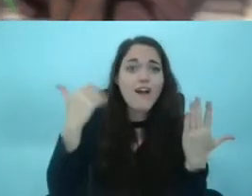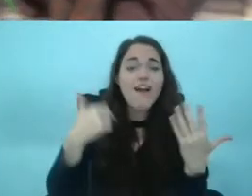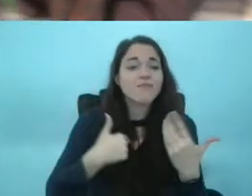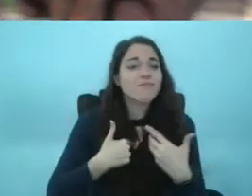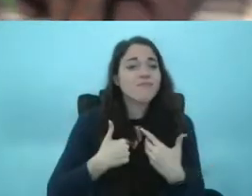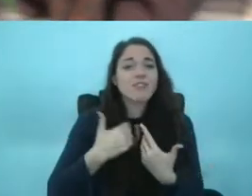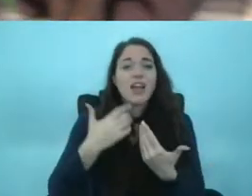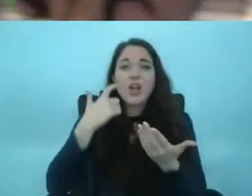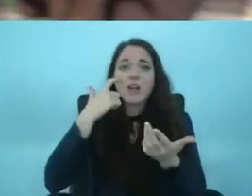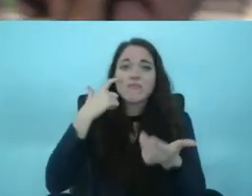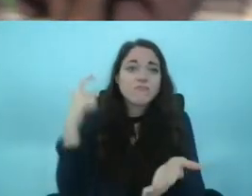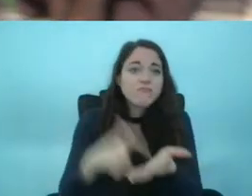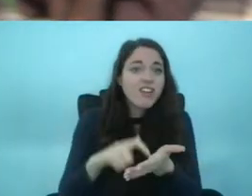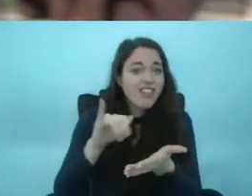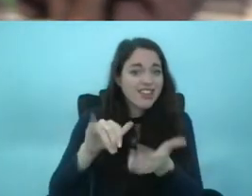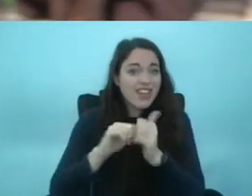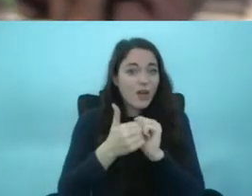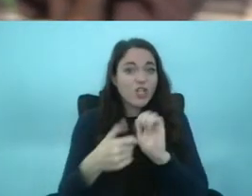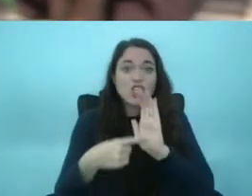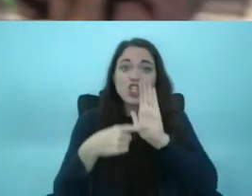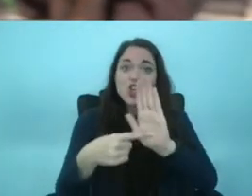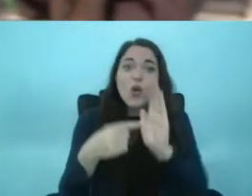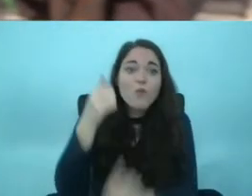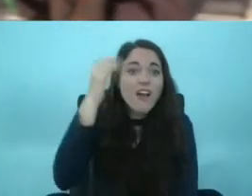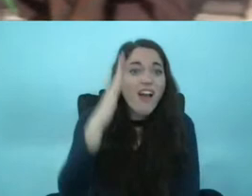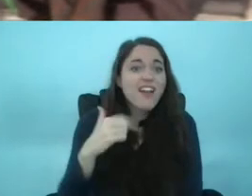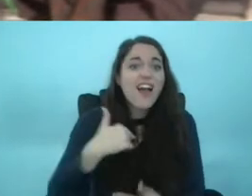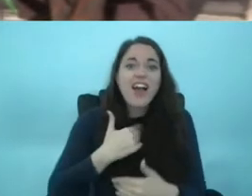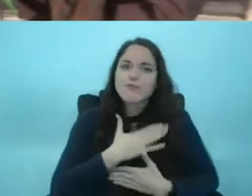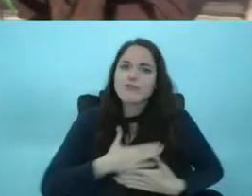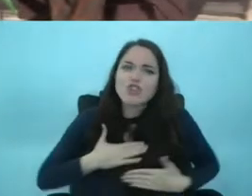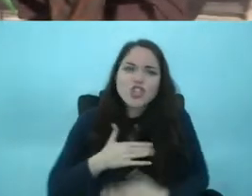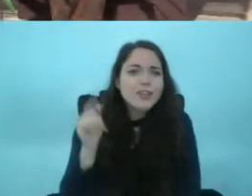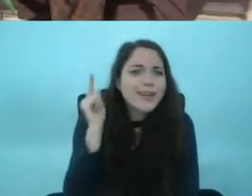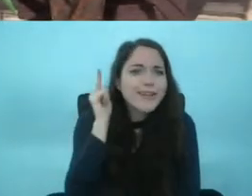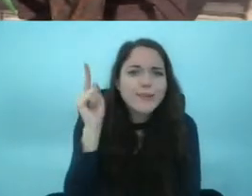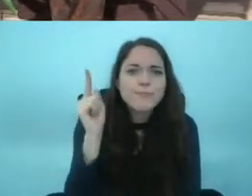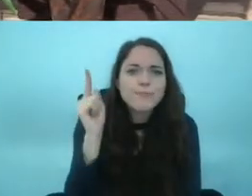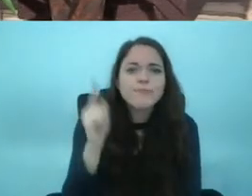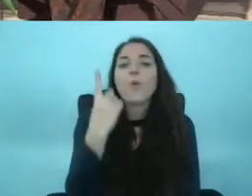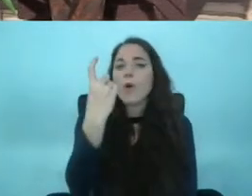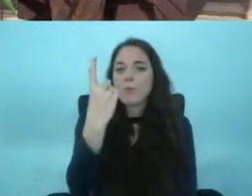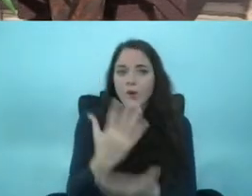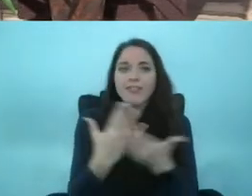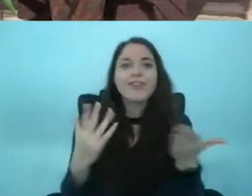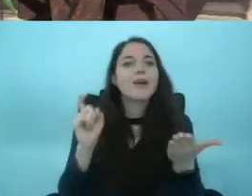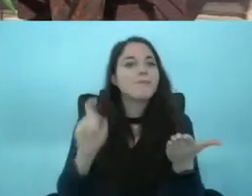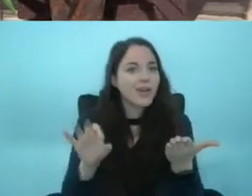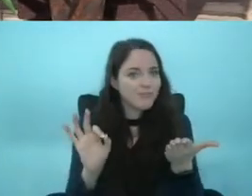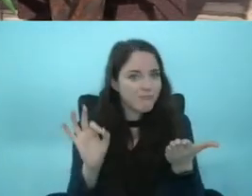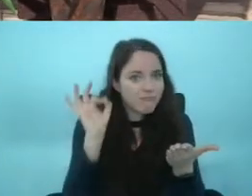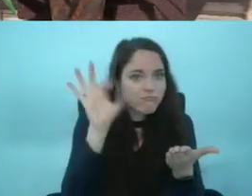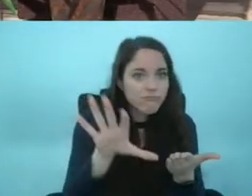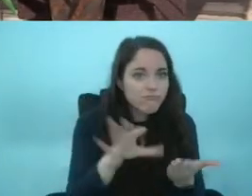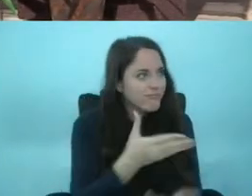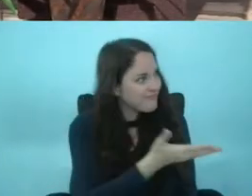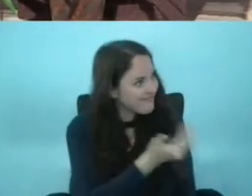that's my way of showing God that I appreciate him. And one more thing I need to say.